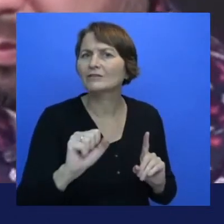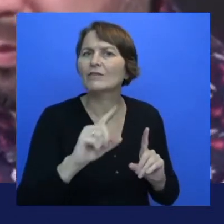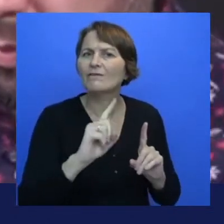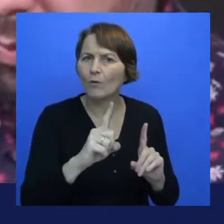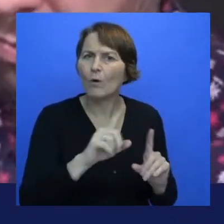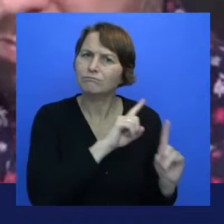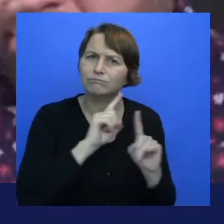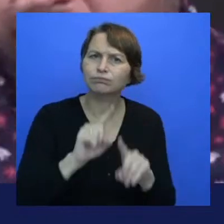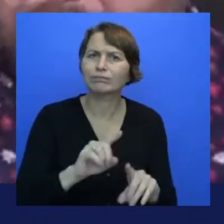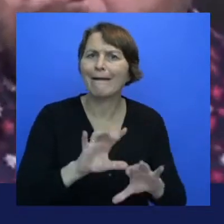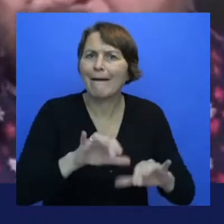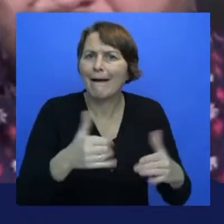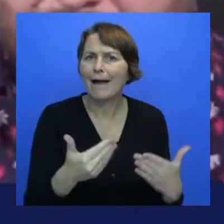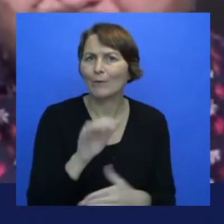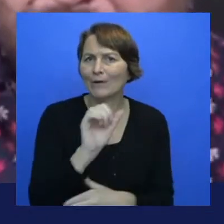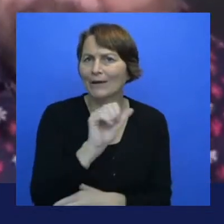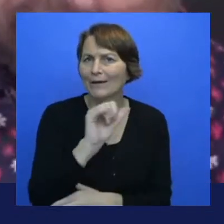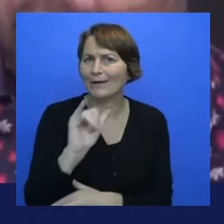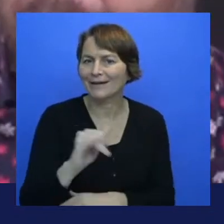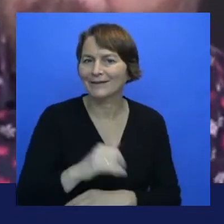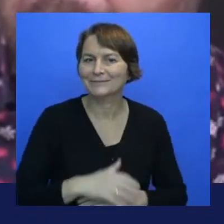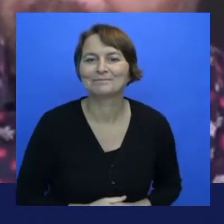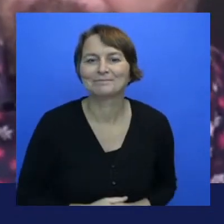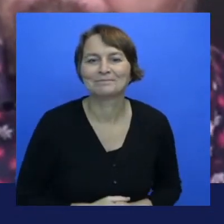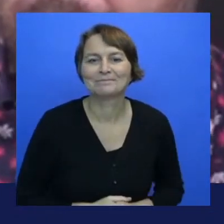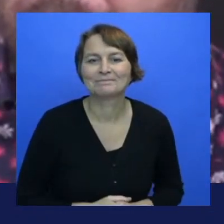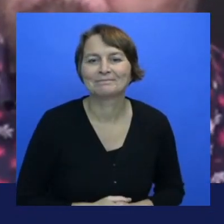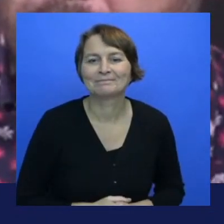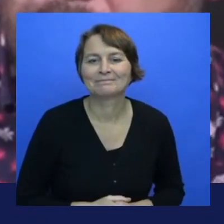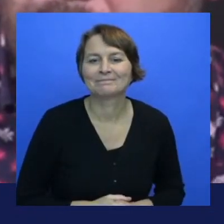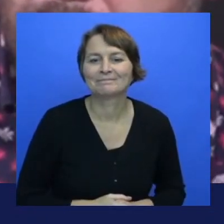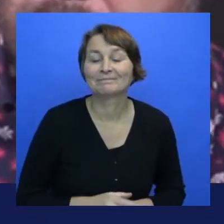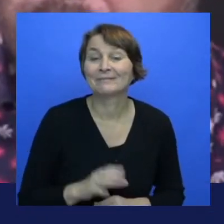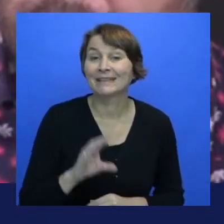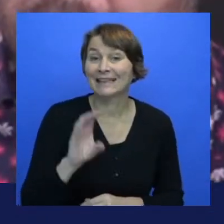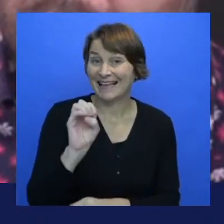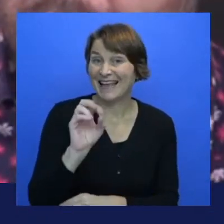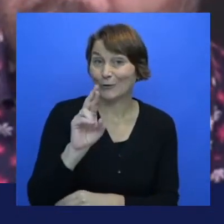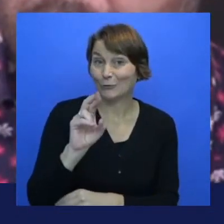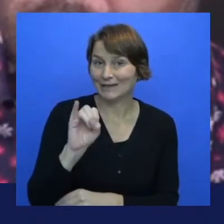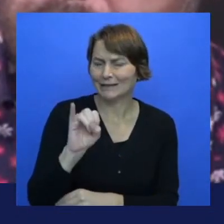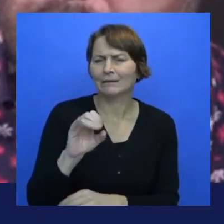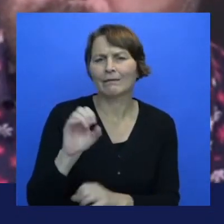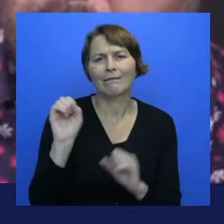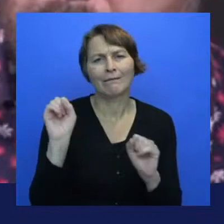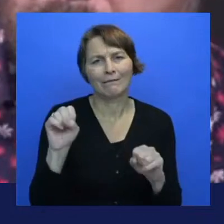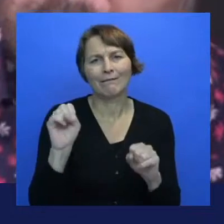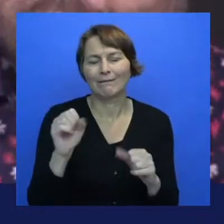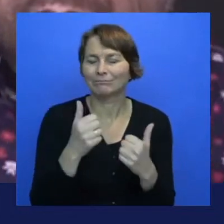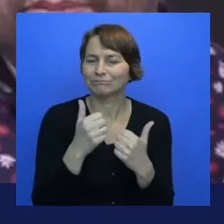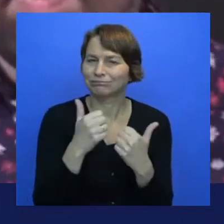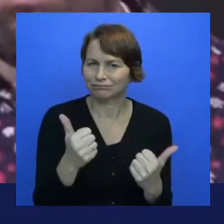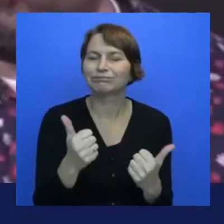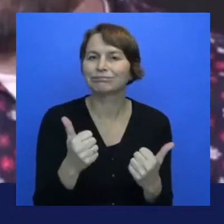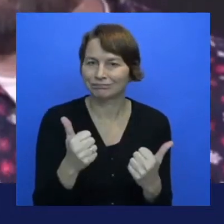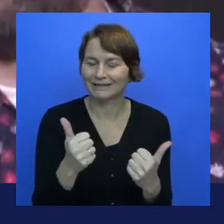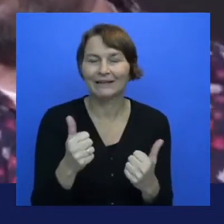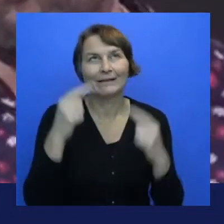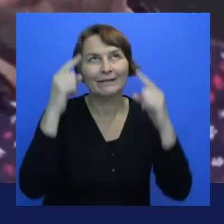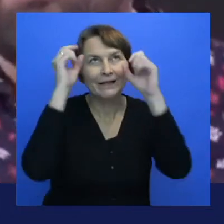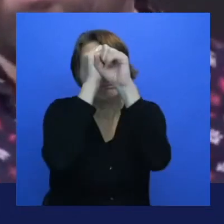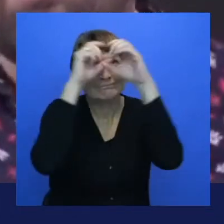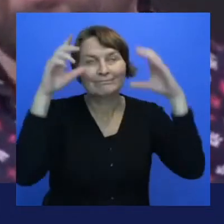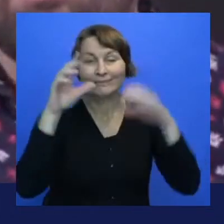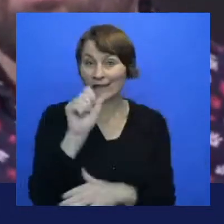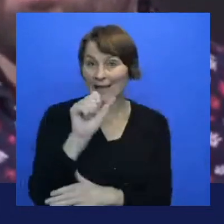Yeah, it's another great area that we've really embraced. You know, when we think about AI, it brings a lot of advantages, but it's